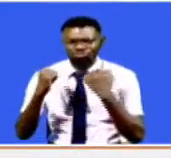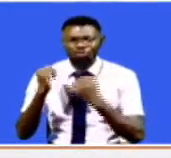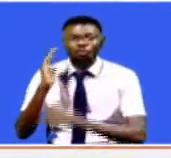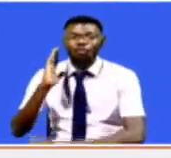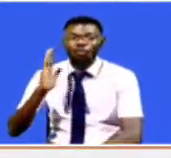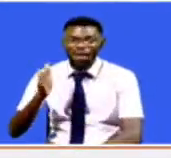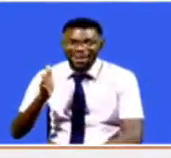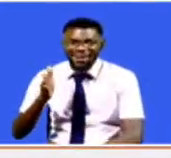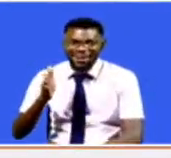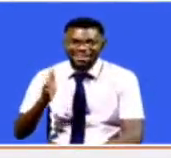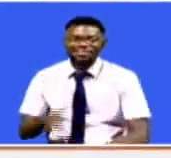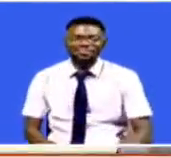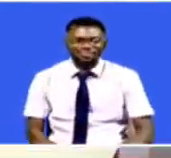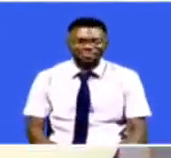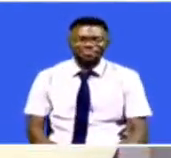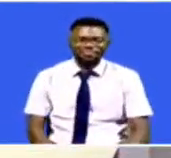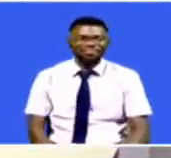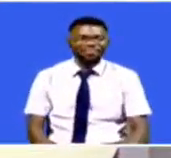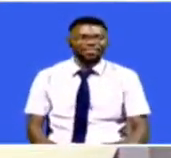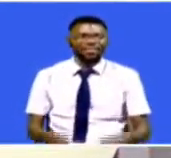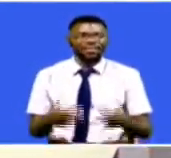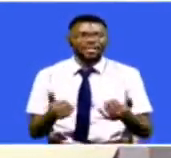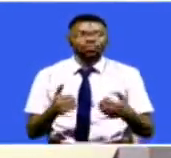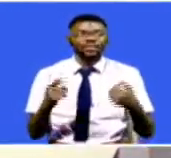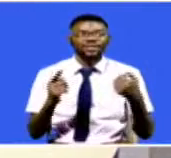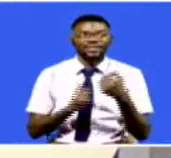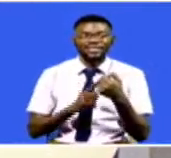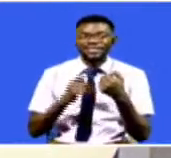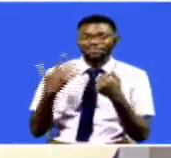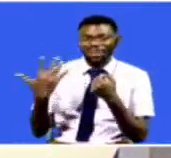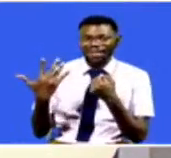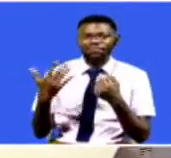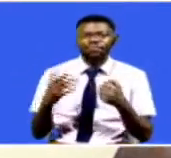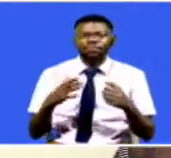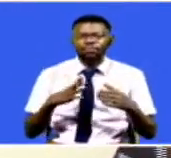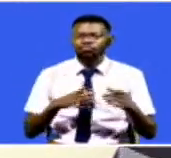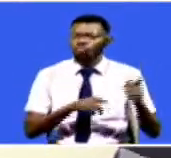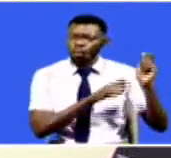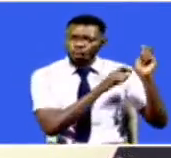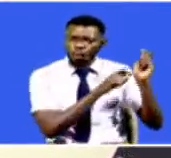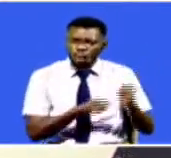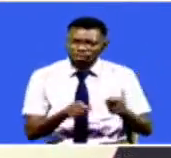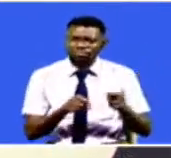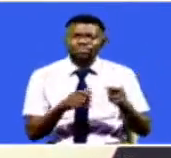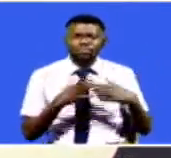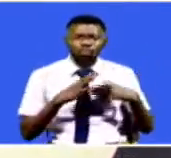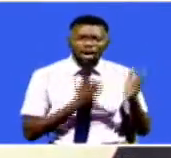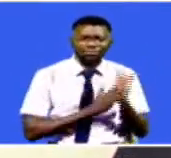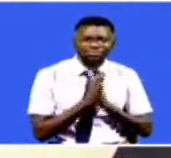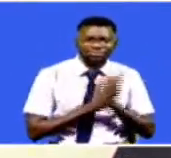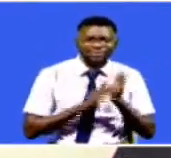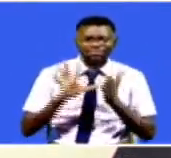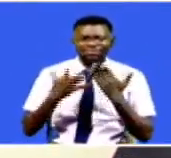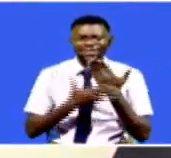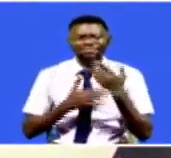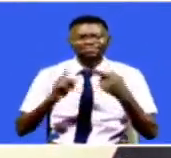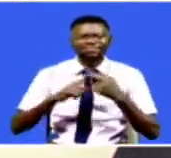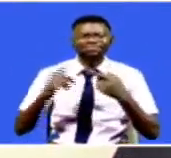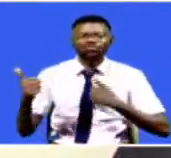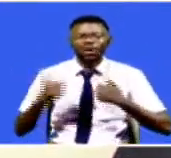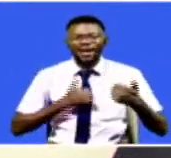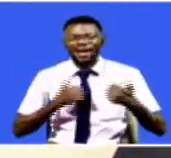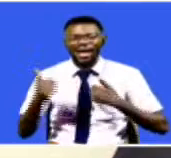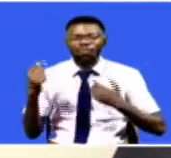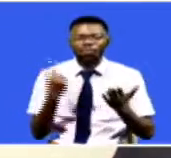Now, from the interbank games to 65 golf enthusiasts from five different countries, including Rwanda, Uganda, India,